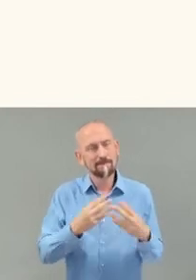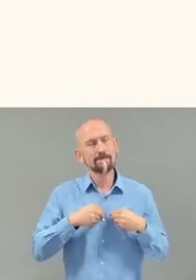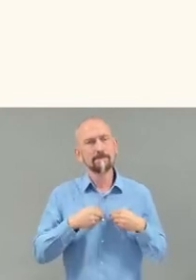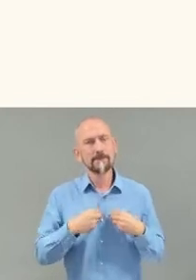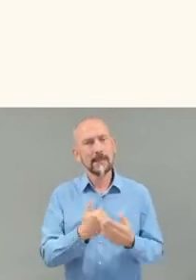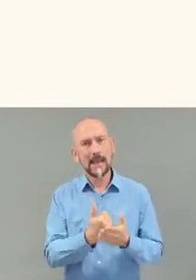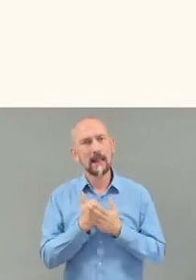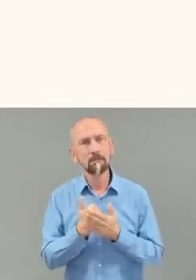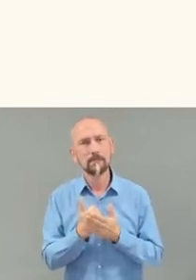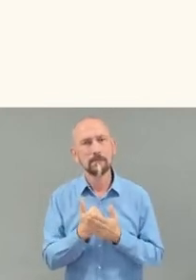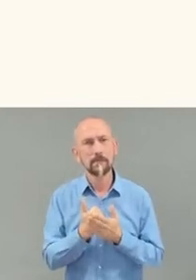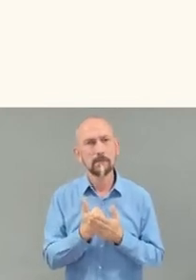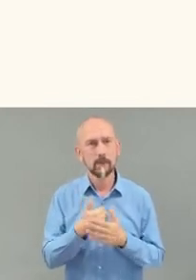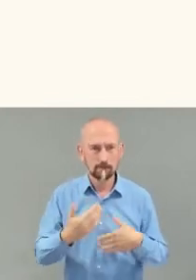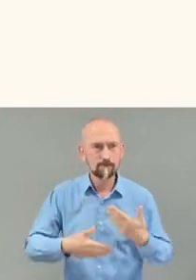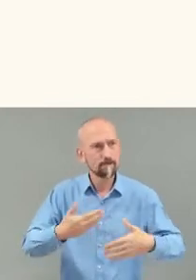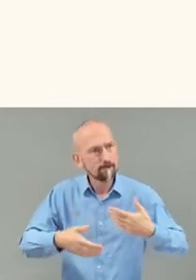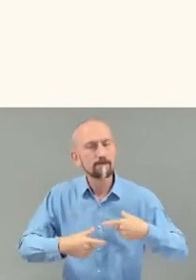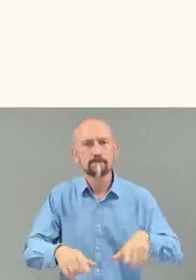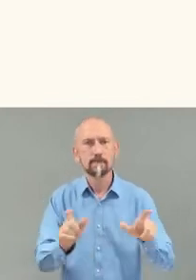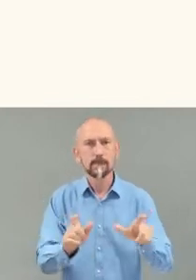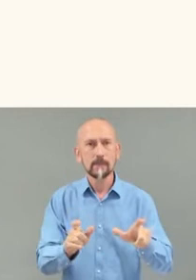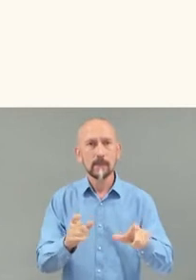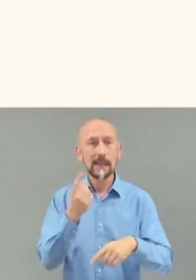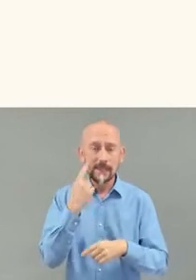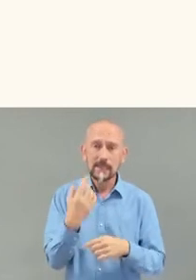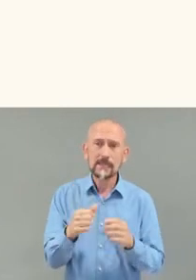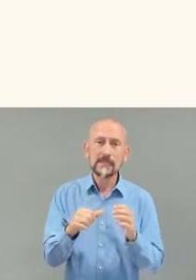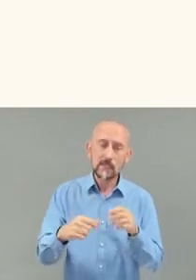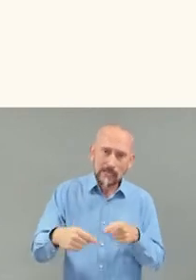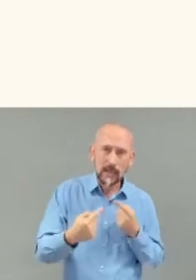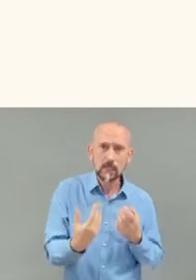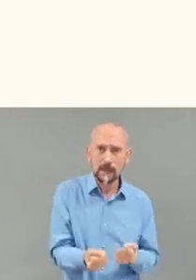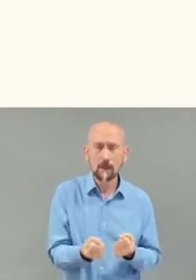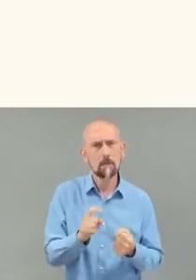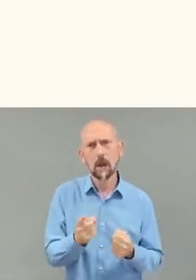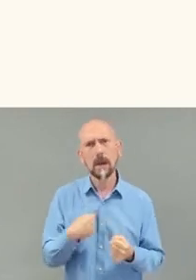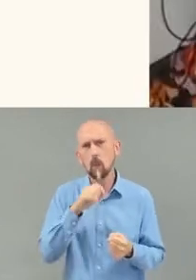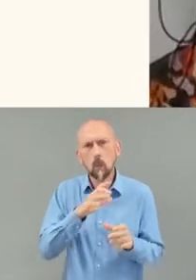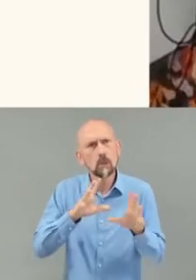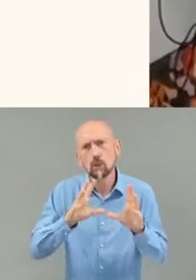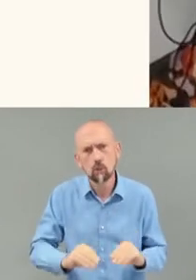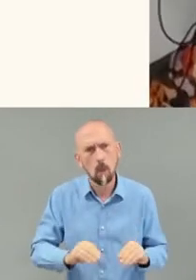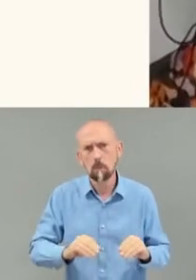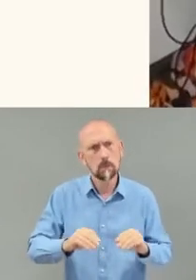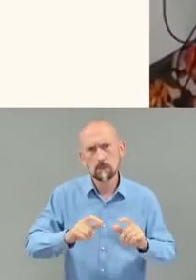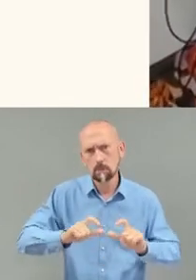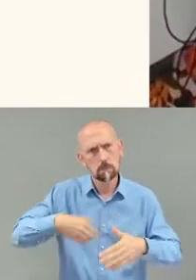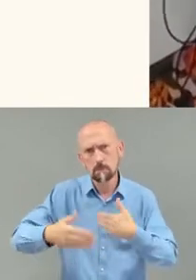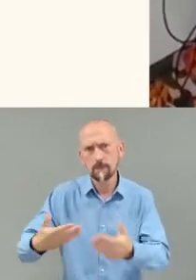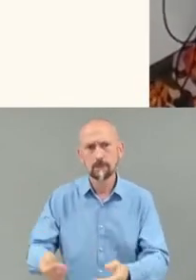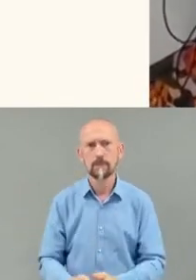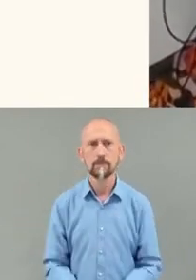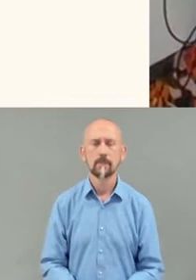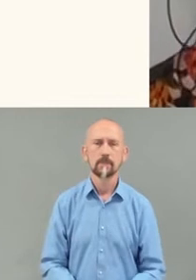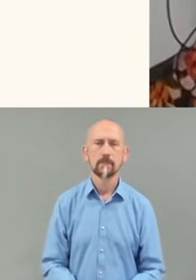think that's just been a challenge, but I feel like it won't be something that would stop me from developing this space. First challenge is for us